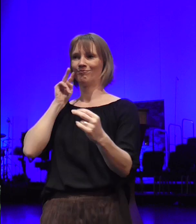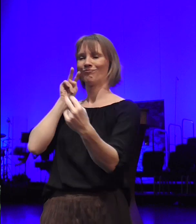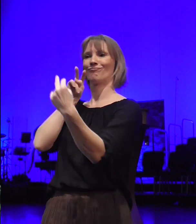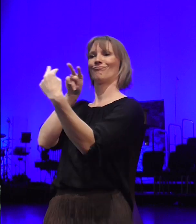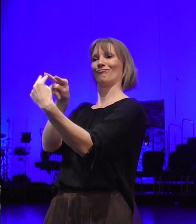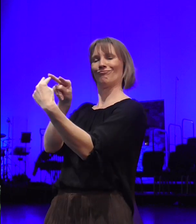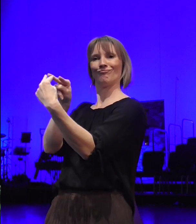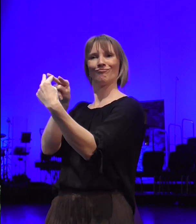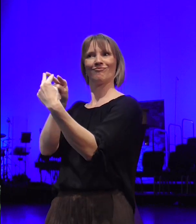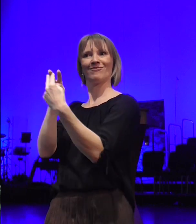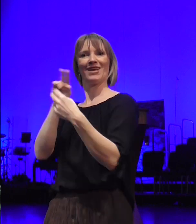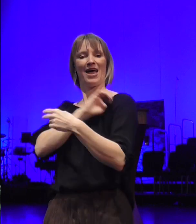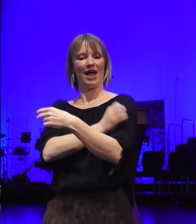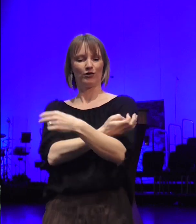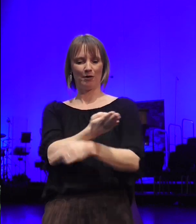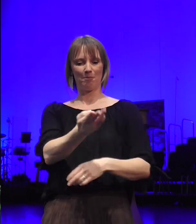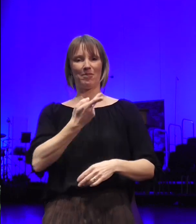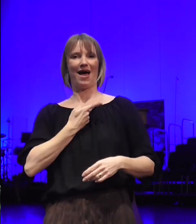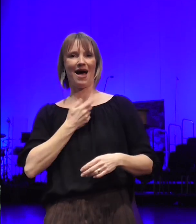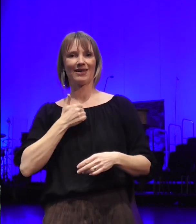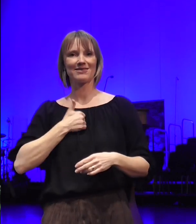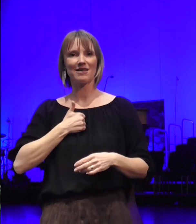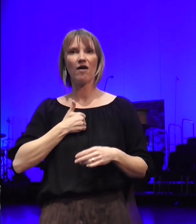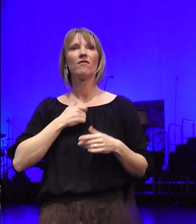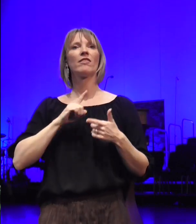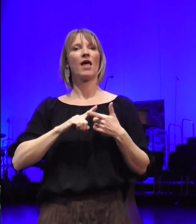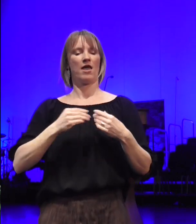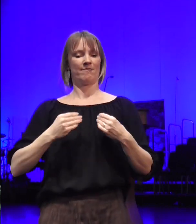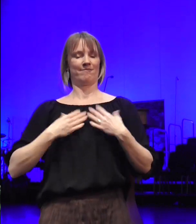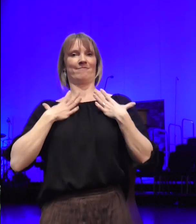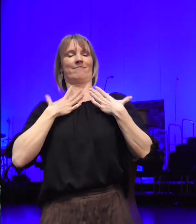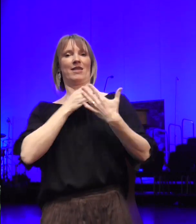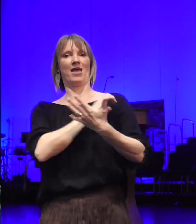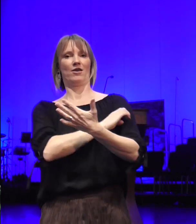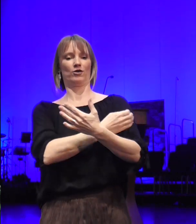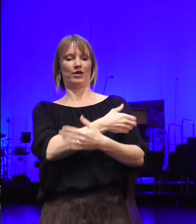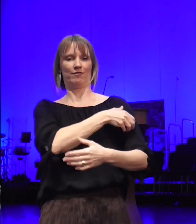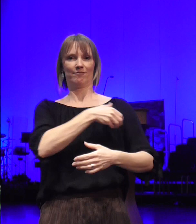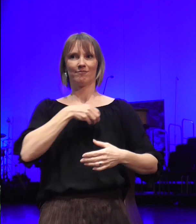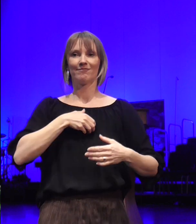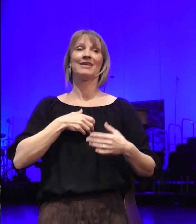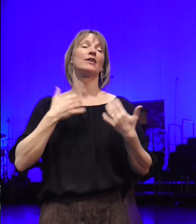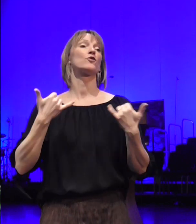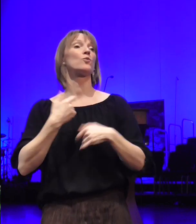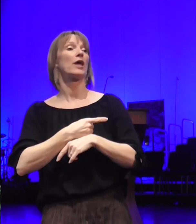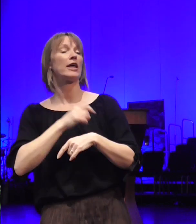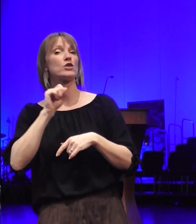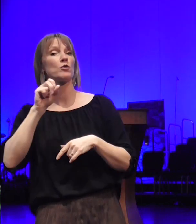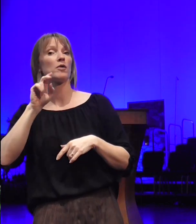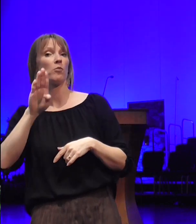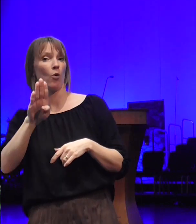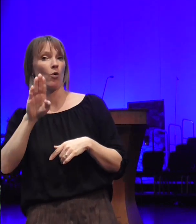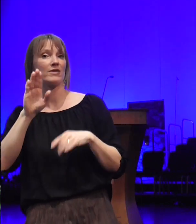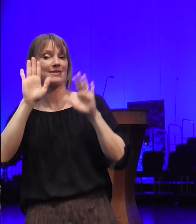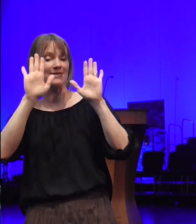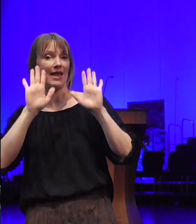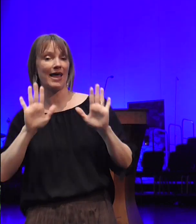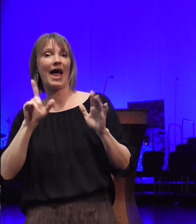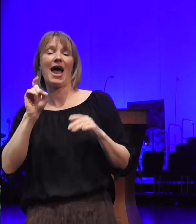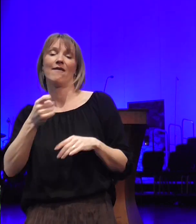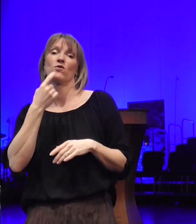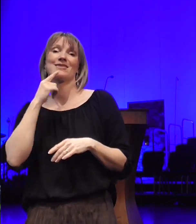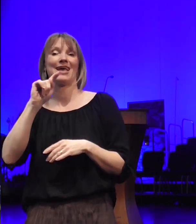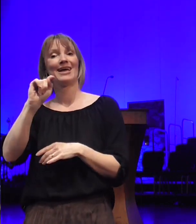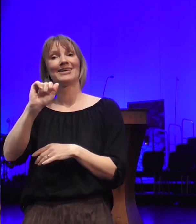our energy to ourselves, we gain some energy. Since it's Super Bowl Sunday, I just have to say Taylor Swift.